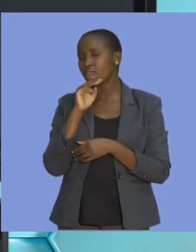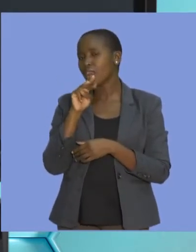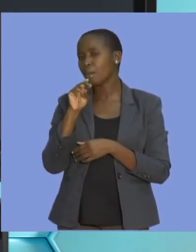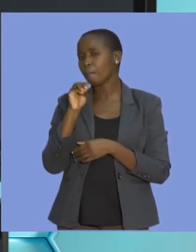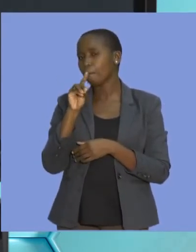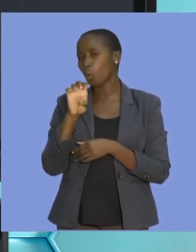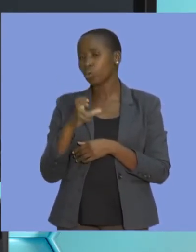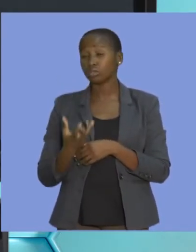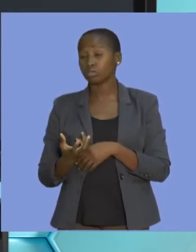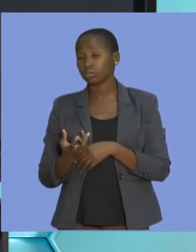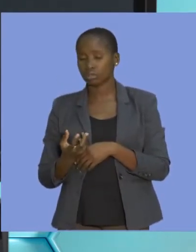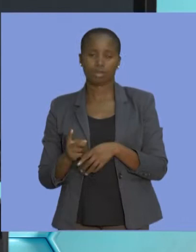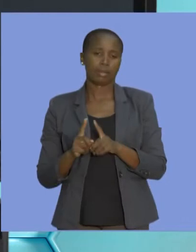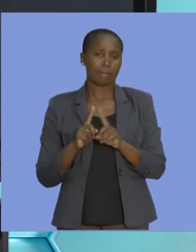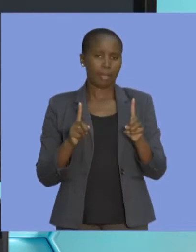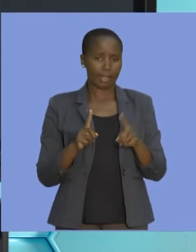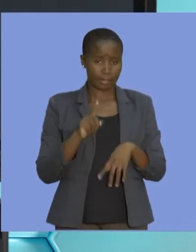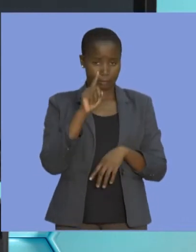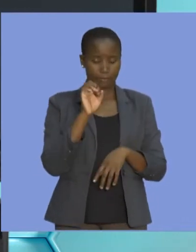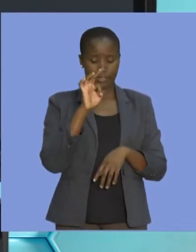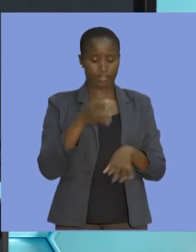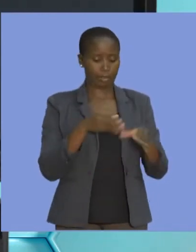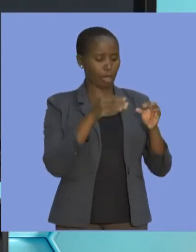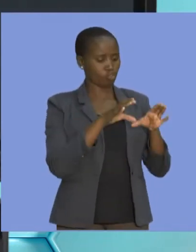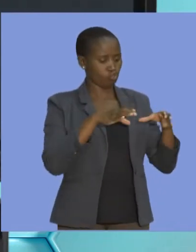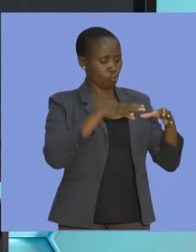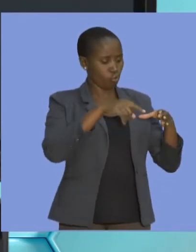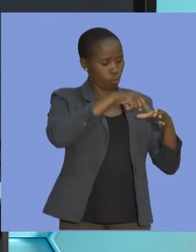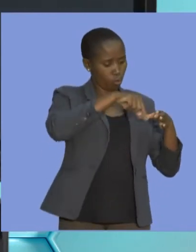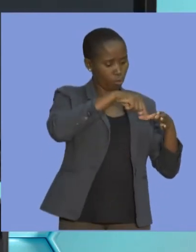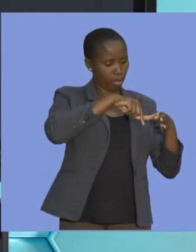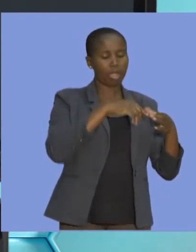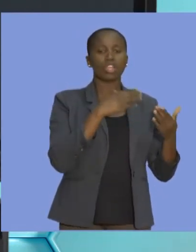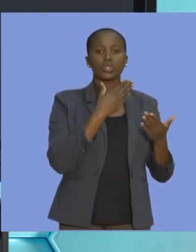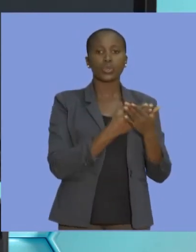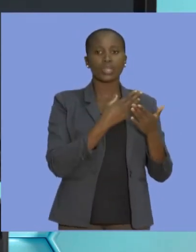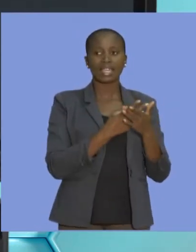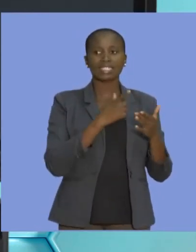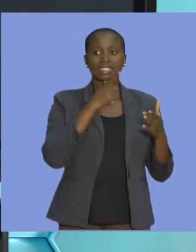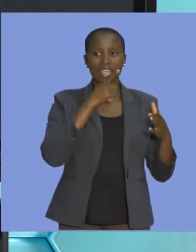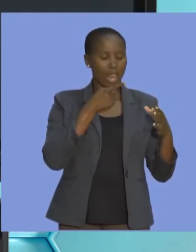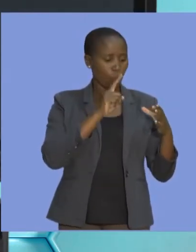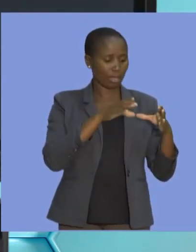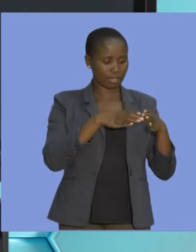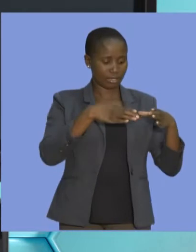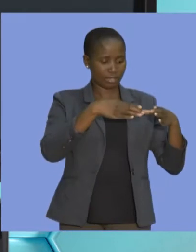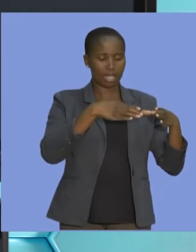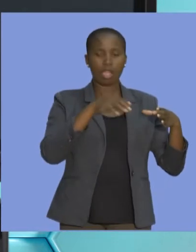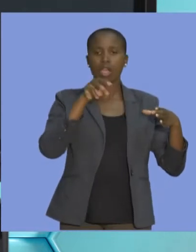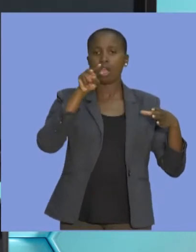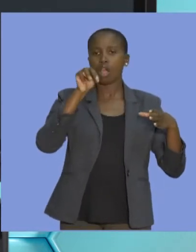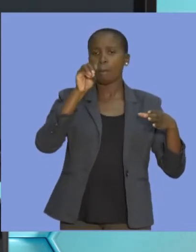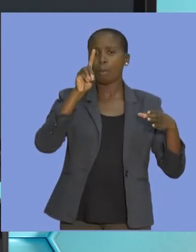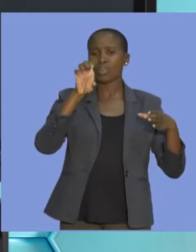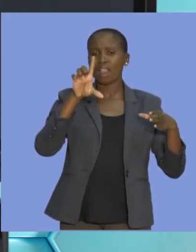But when we have group data, we can only tell the modal class interval. So the